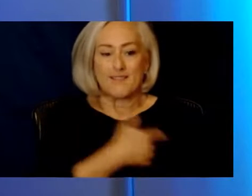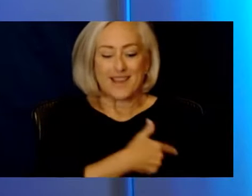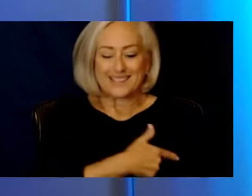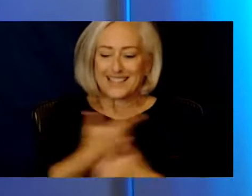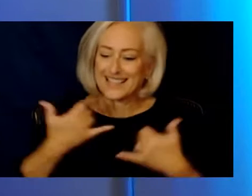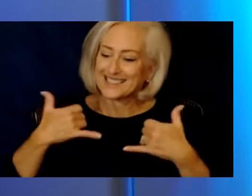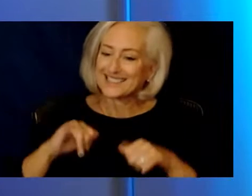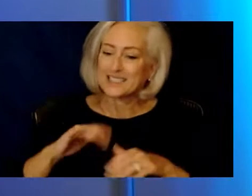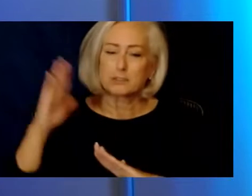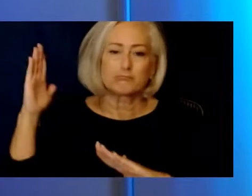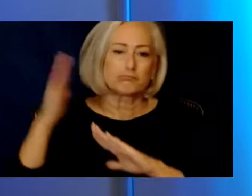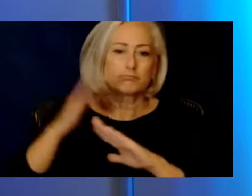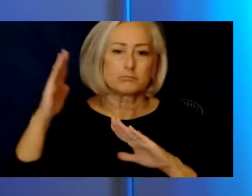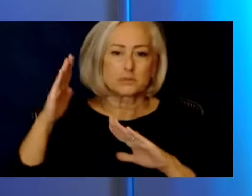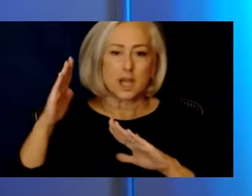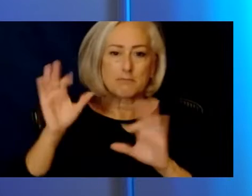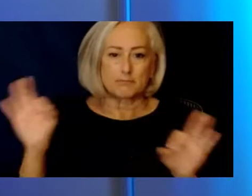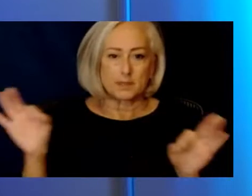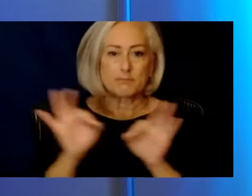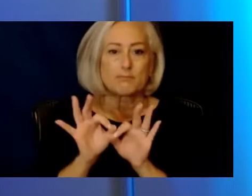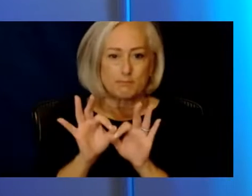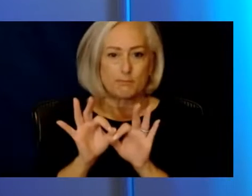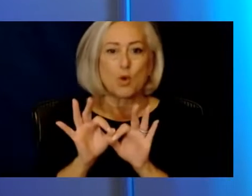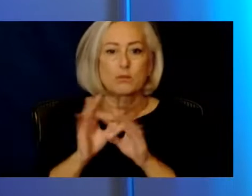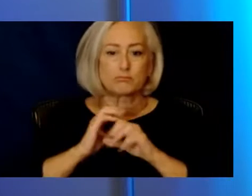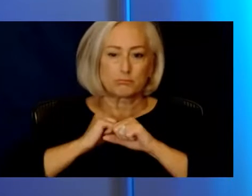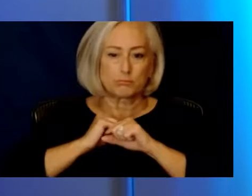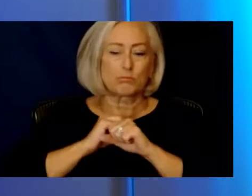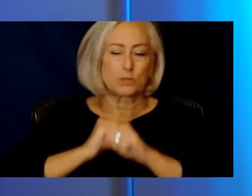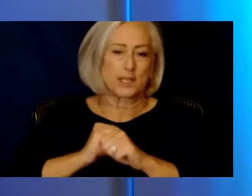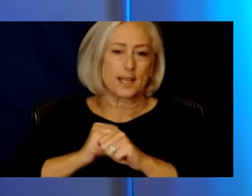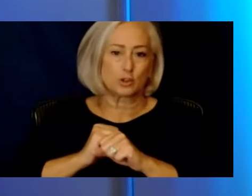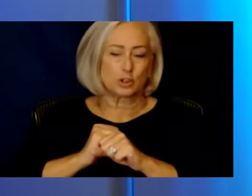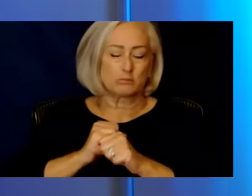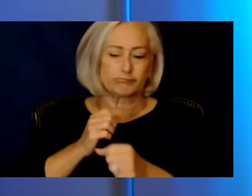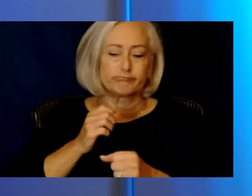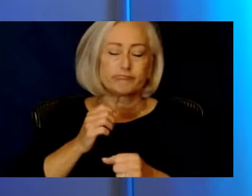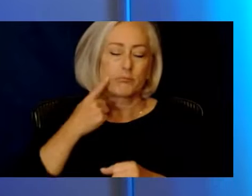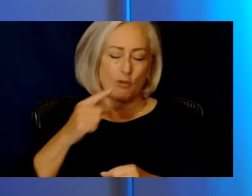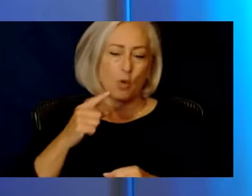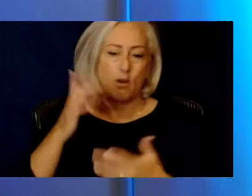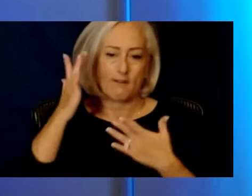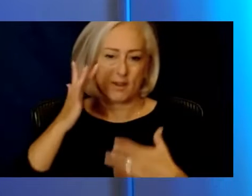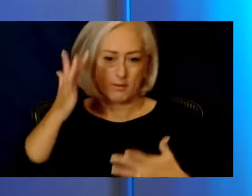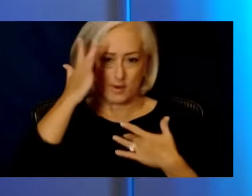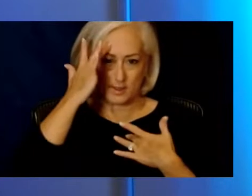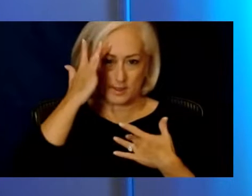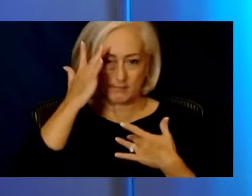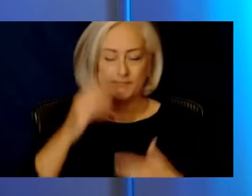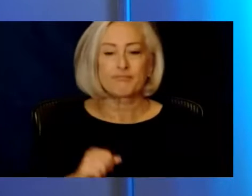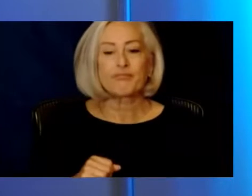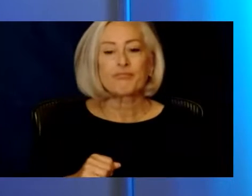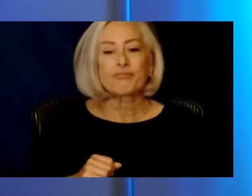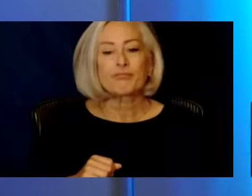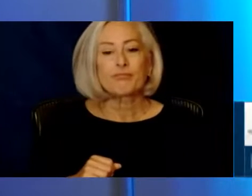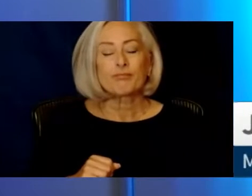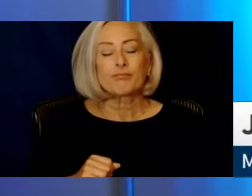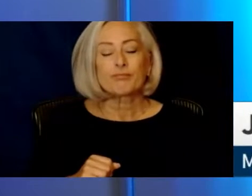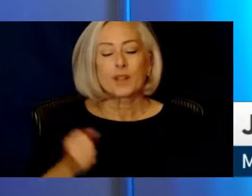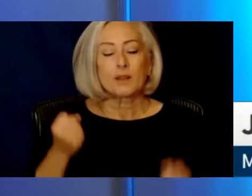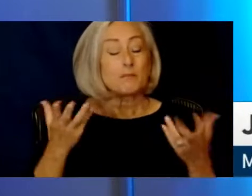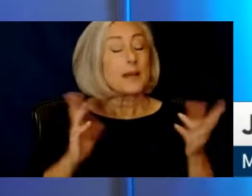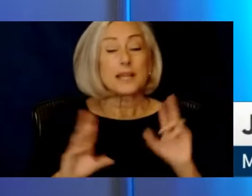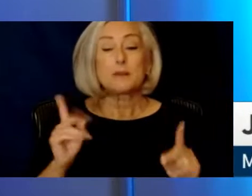one most important protection against the virus. And while I think a lot of people are saying, well, I'm